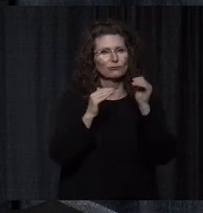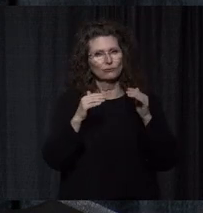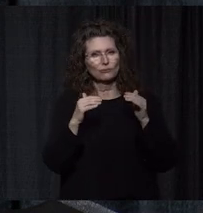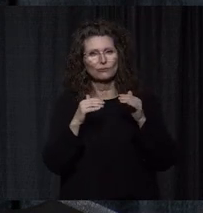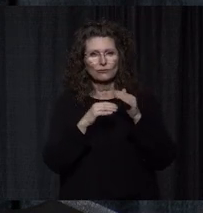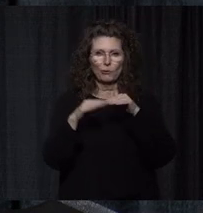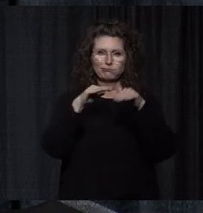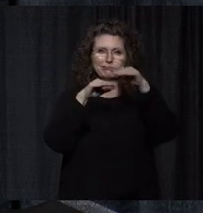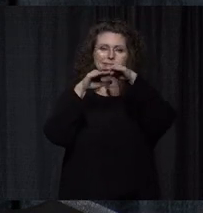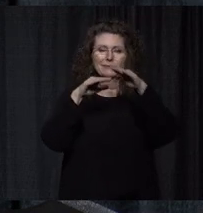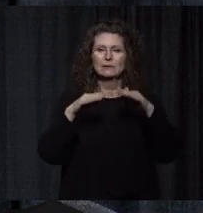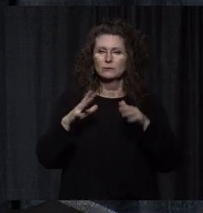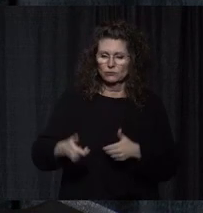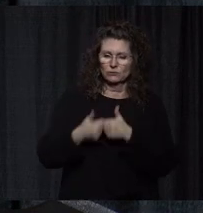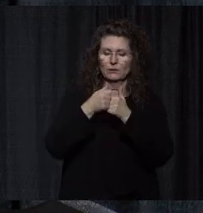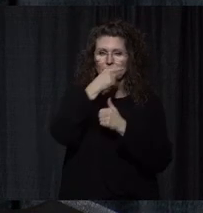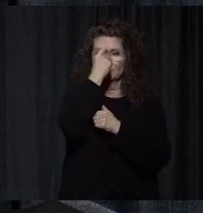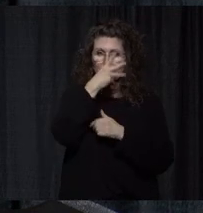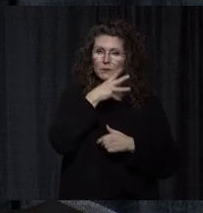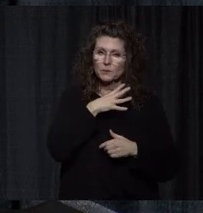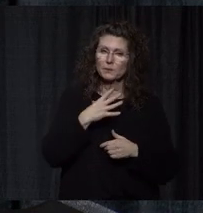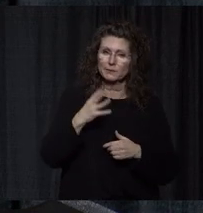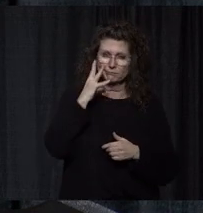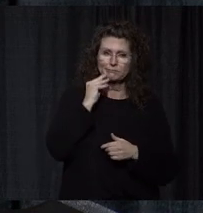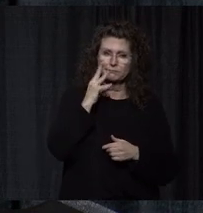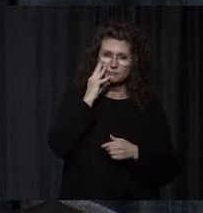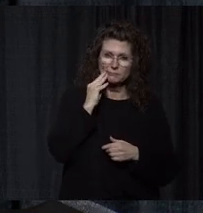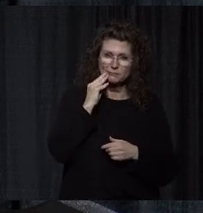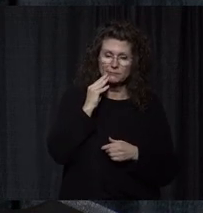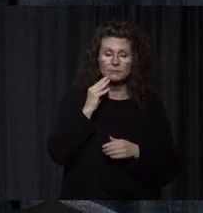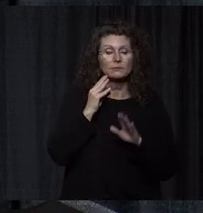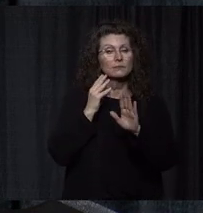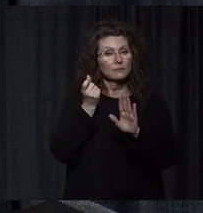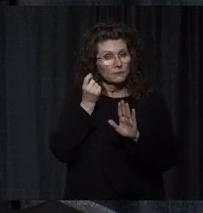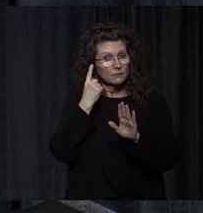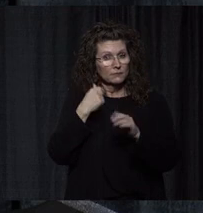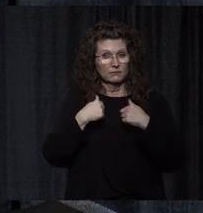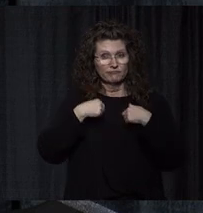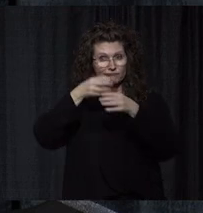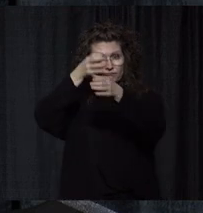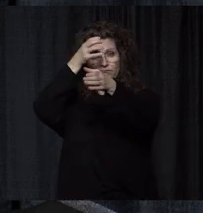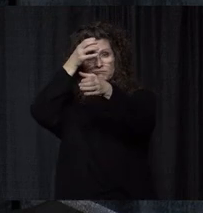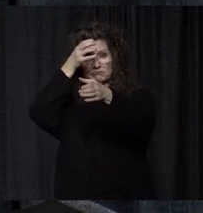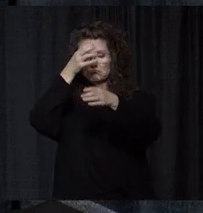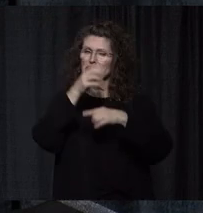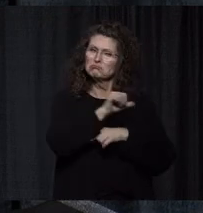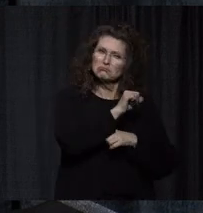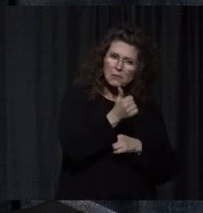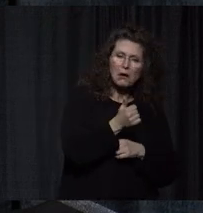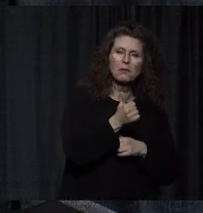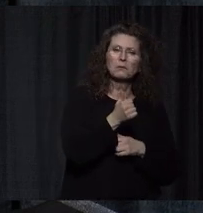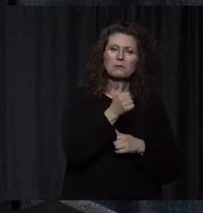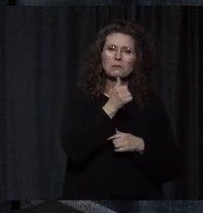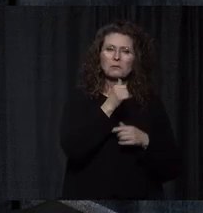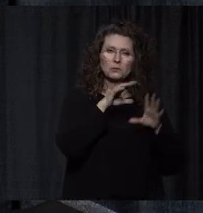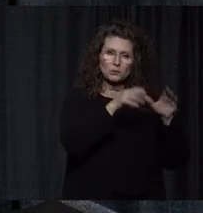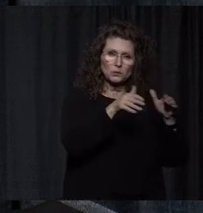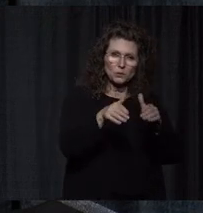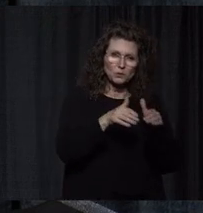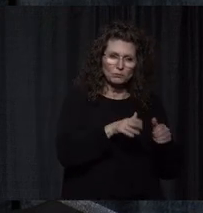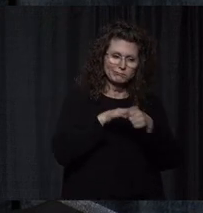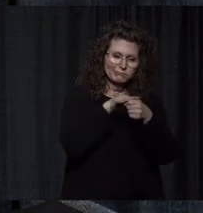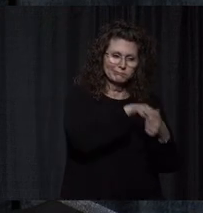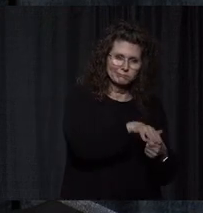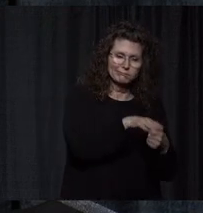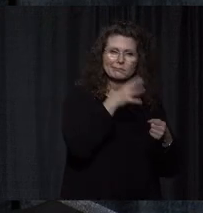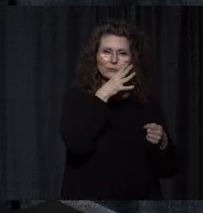face. I also acknowledge that I have my own learning to do about the lived experiences of other marginalized groups,